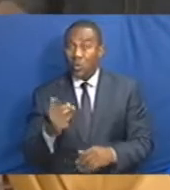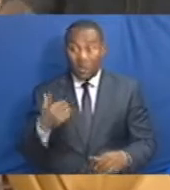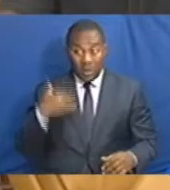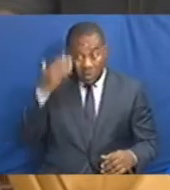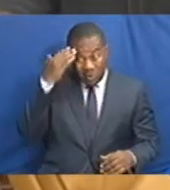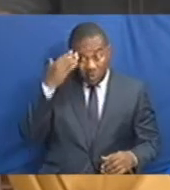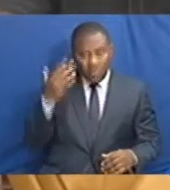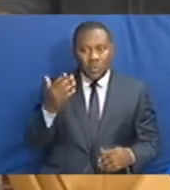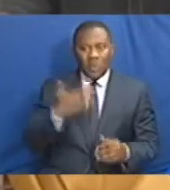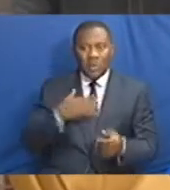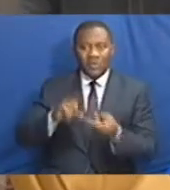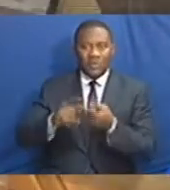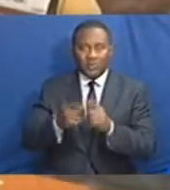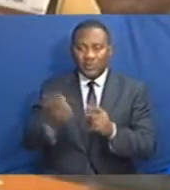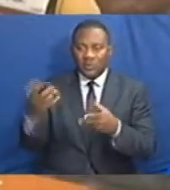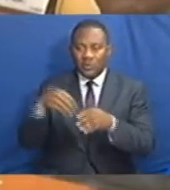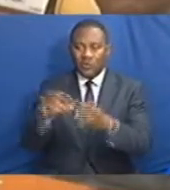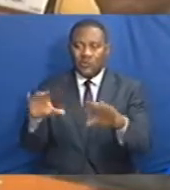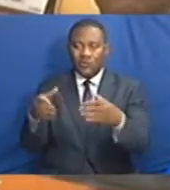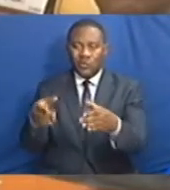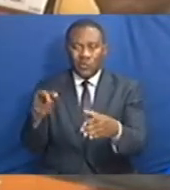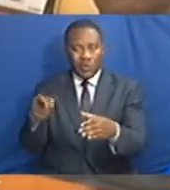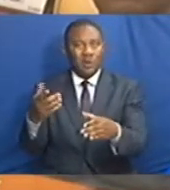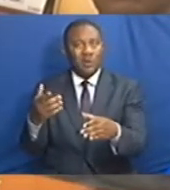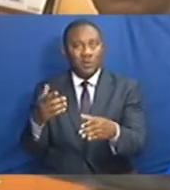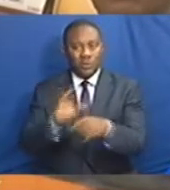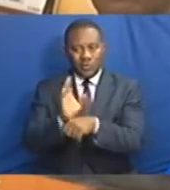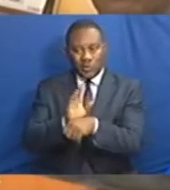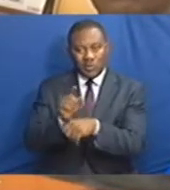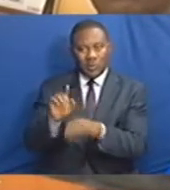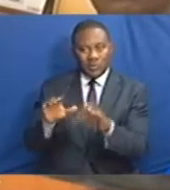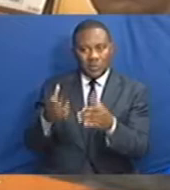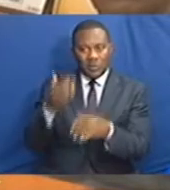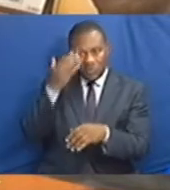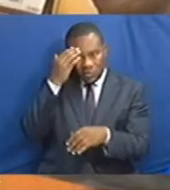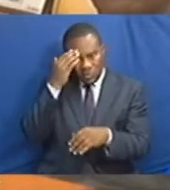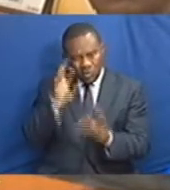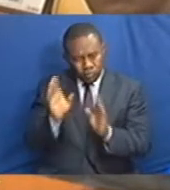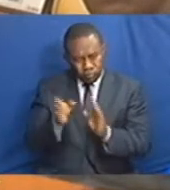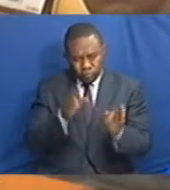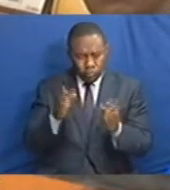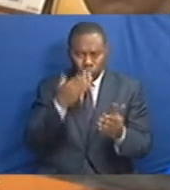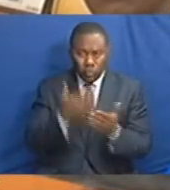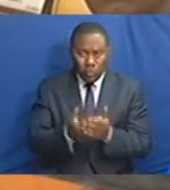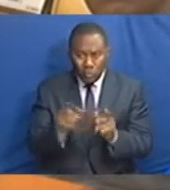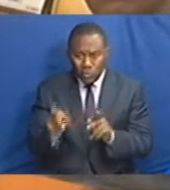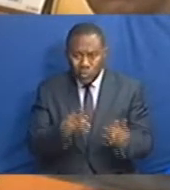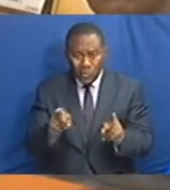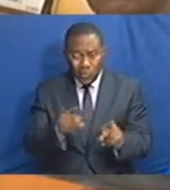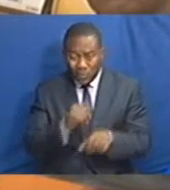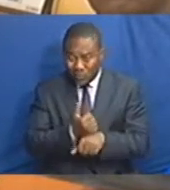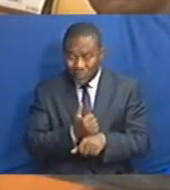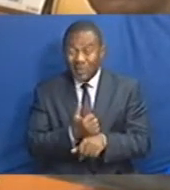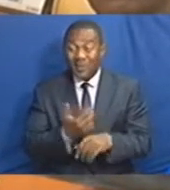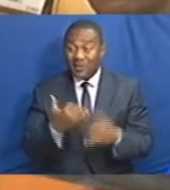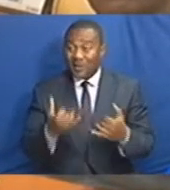Industry Committee, you are aware of the nice and then efficient programs which have been set up.